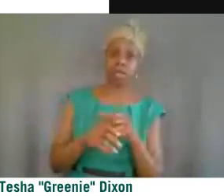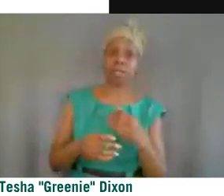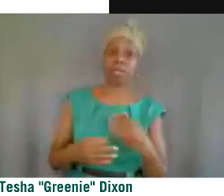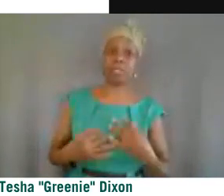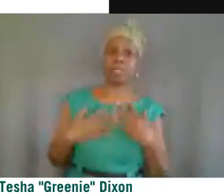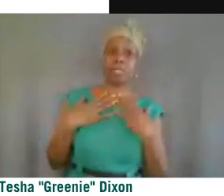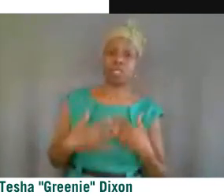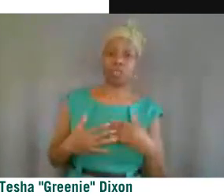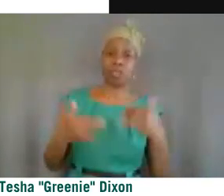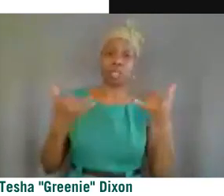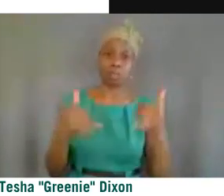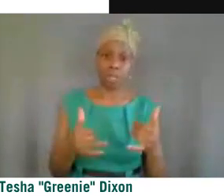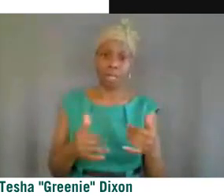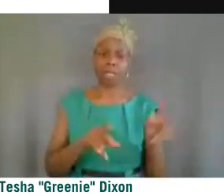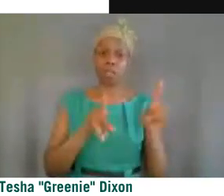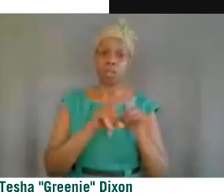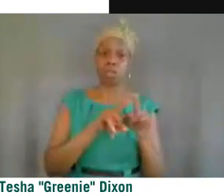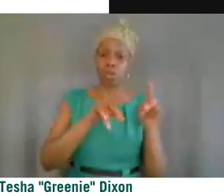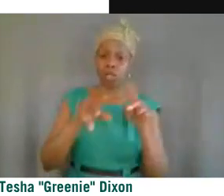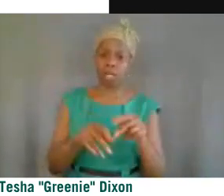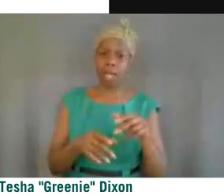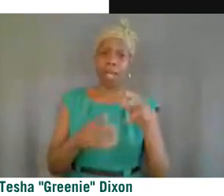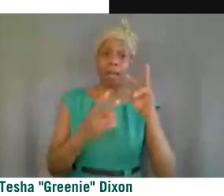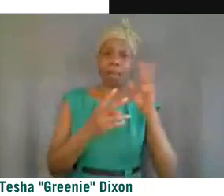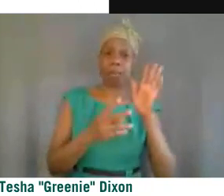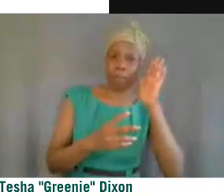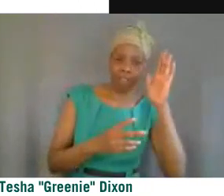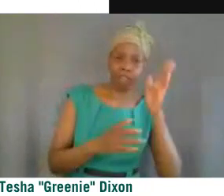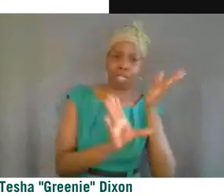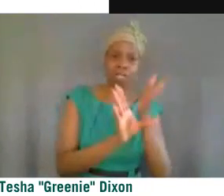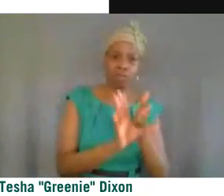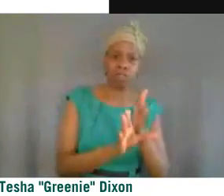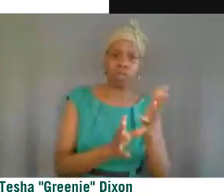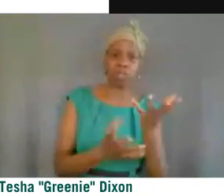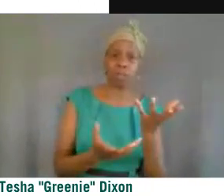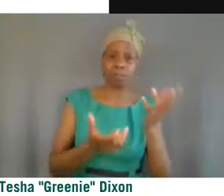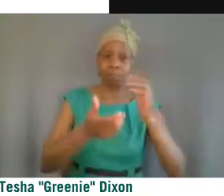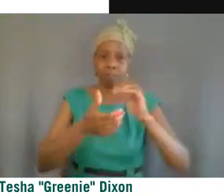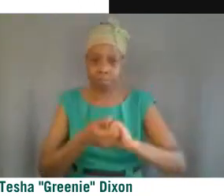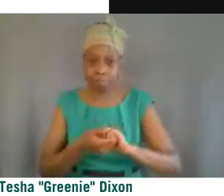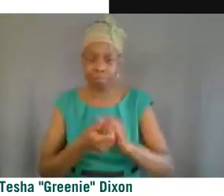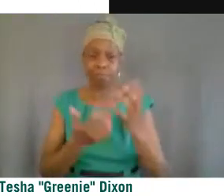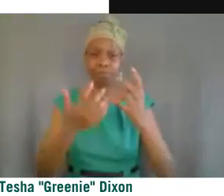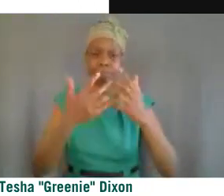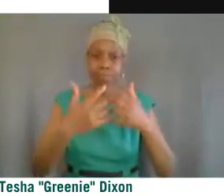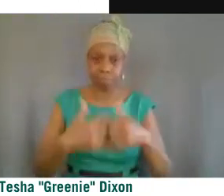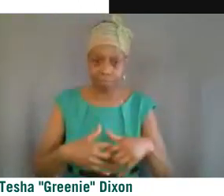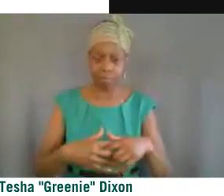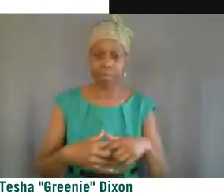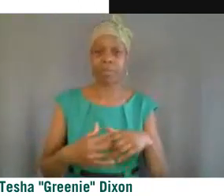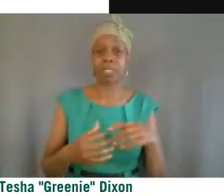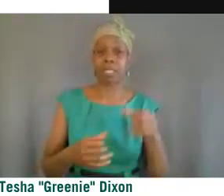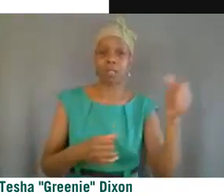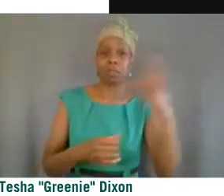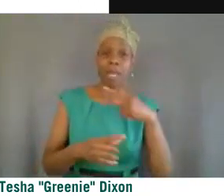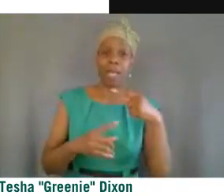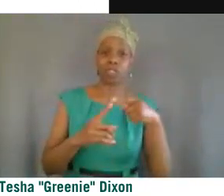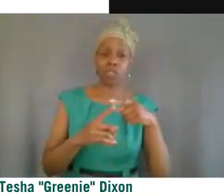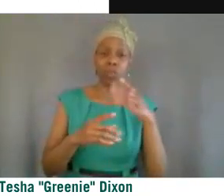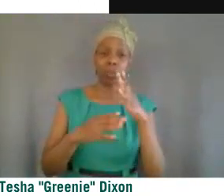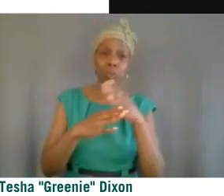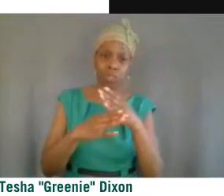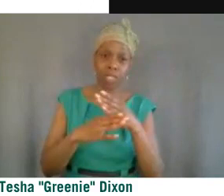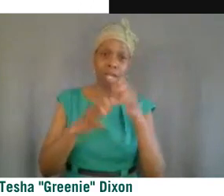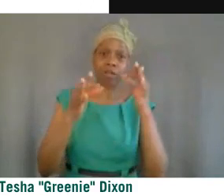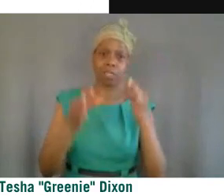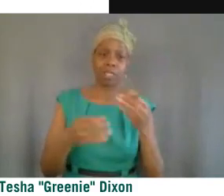this combination, which again comes back to this shared decision making. So what are all the different components that need to be done to help?